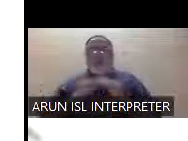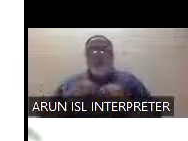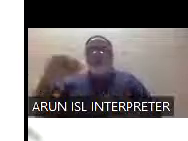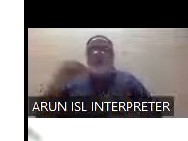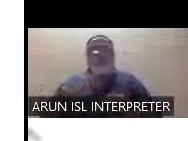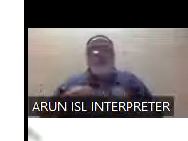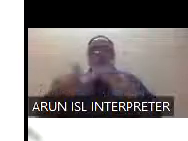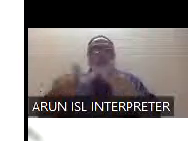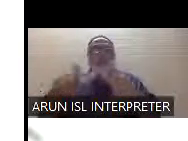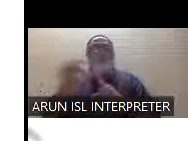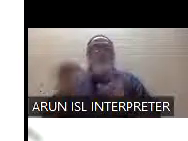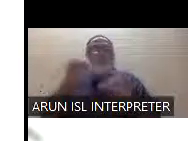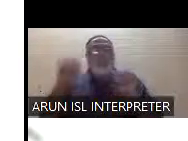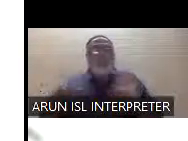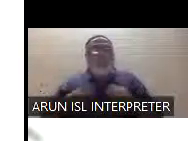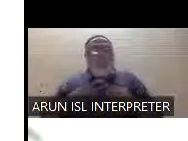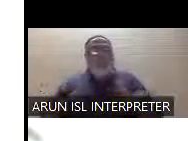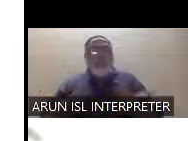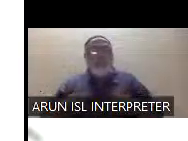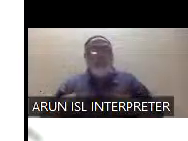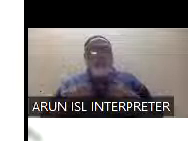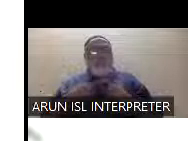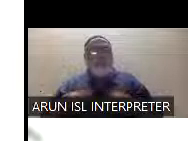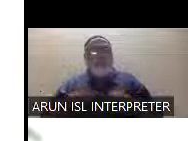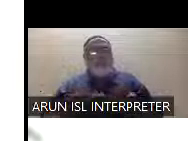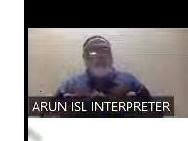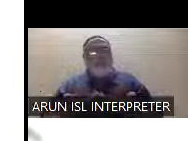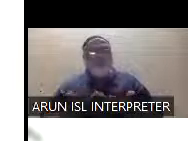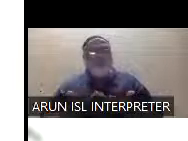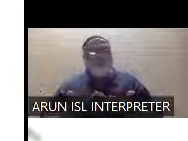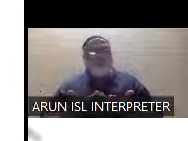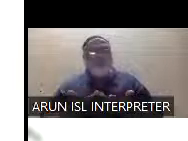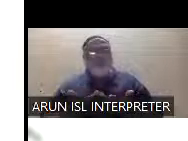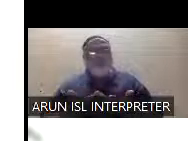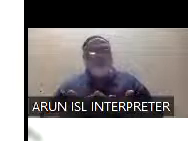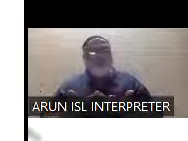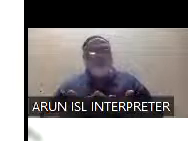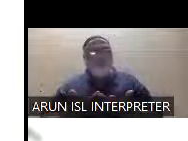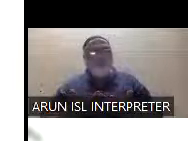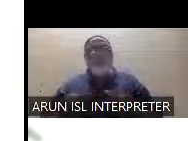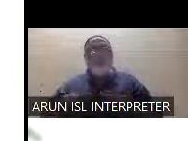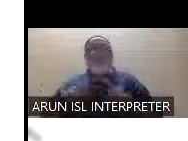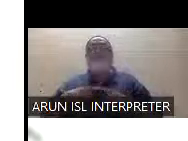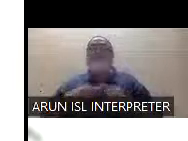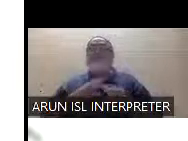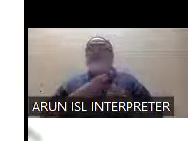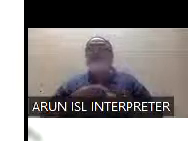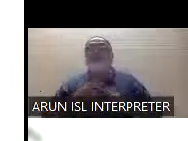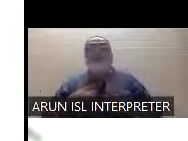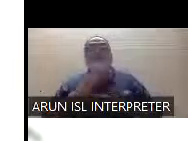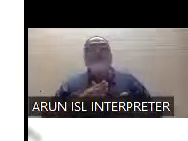be independent, how will our lives be impacted? Our lives will almost come to a standstill, won't